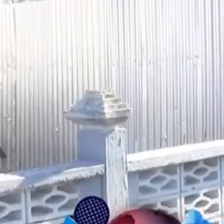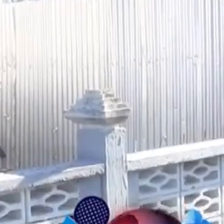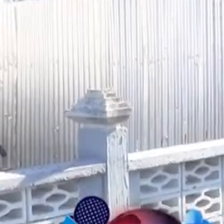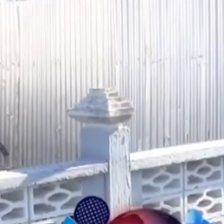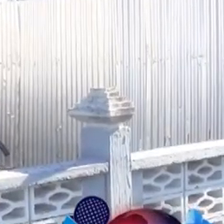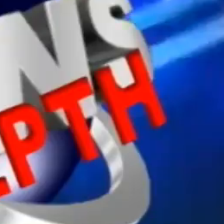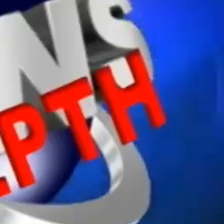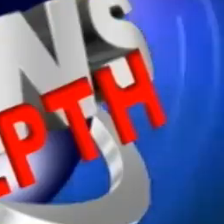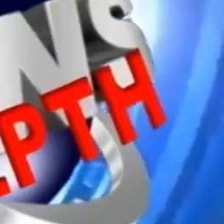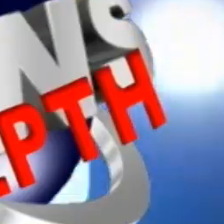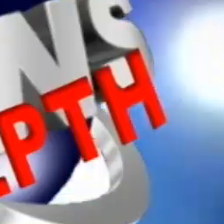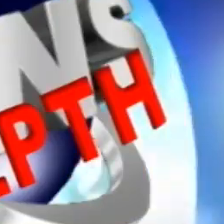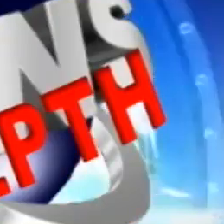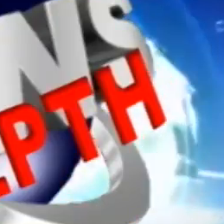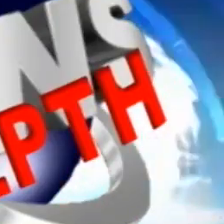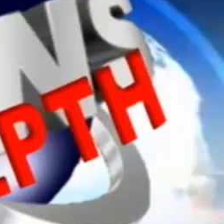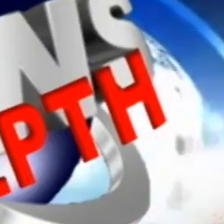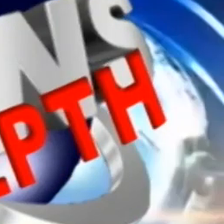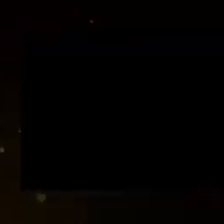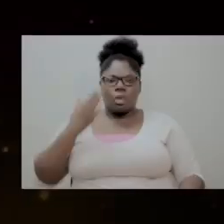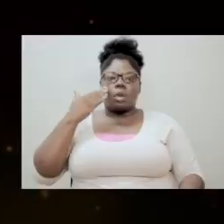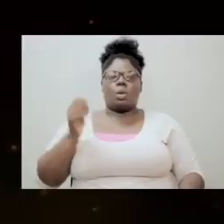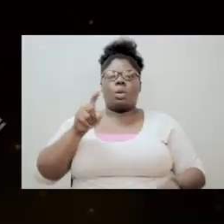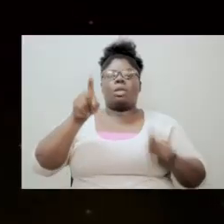got the water off.